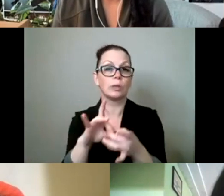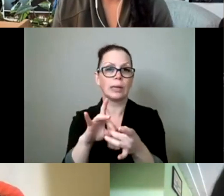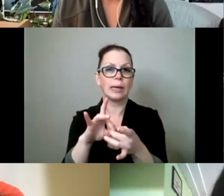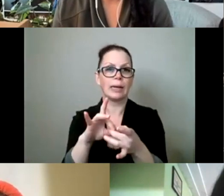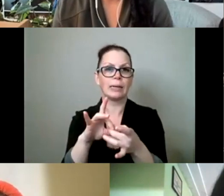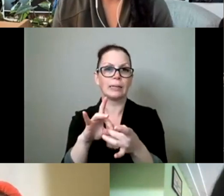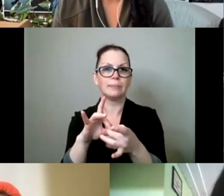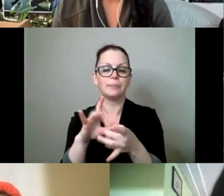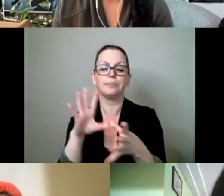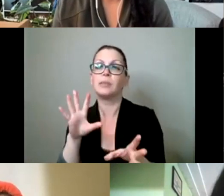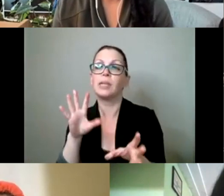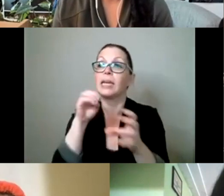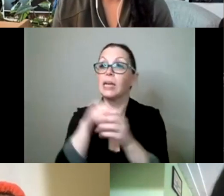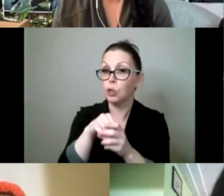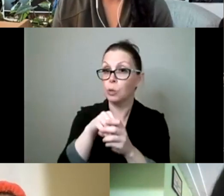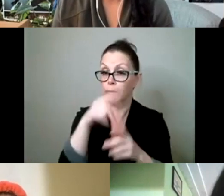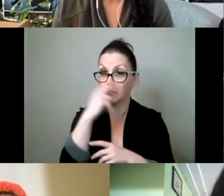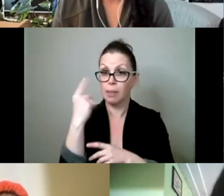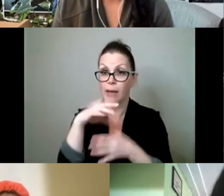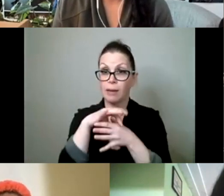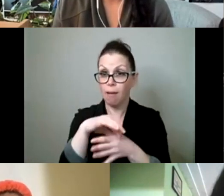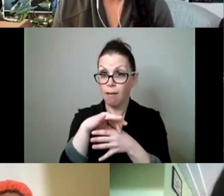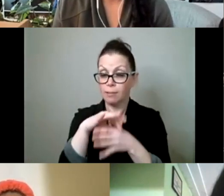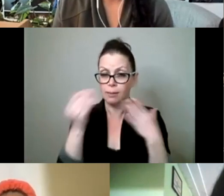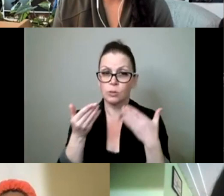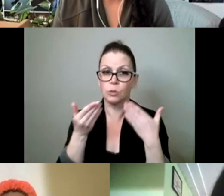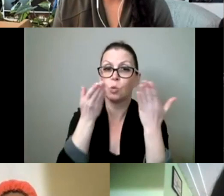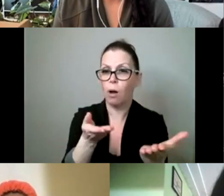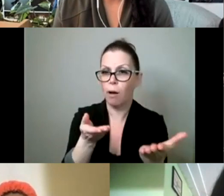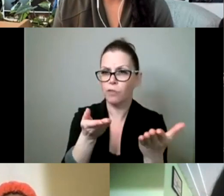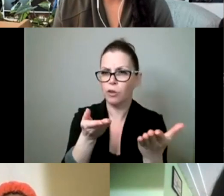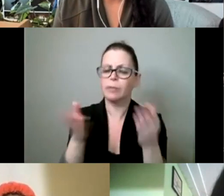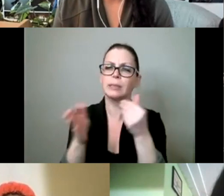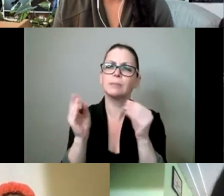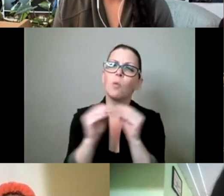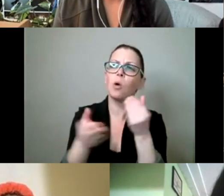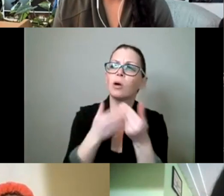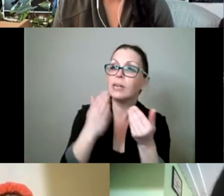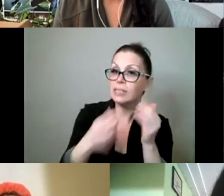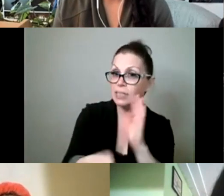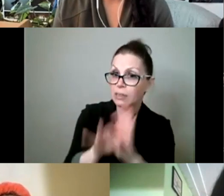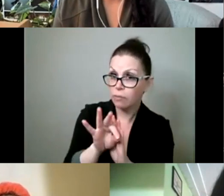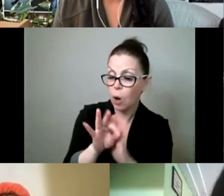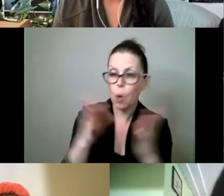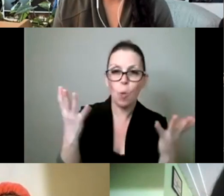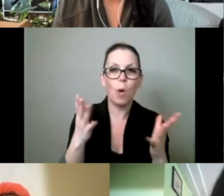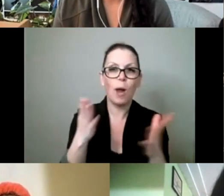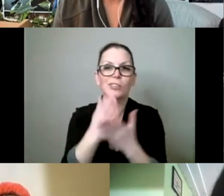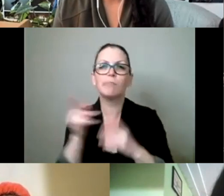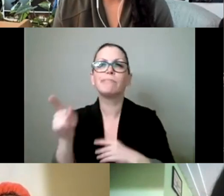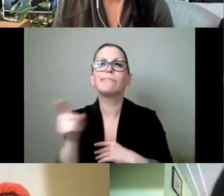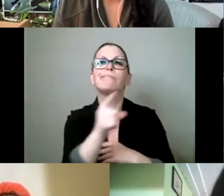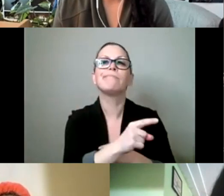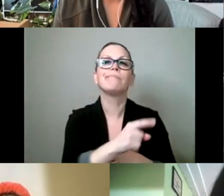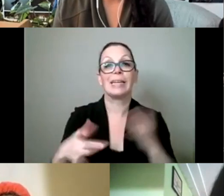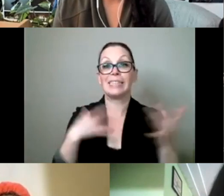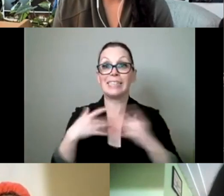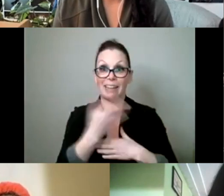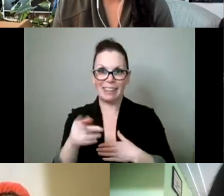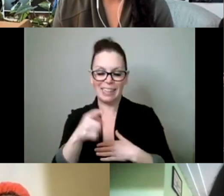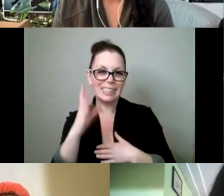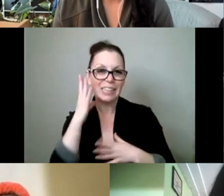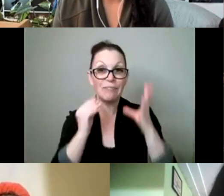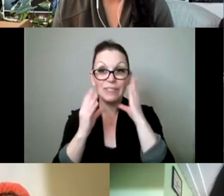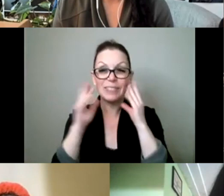packaging Black content to offer that's easier to find. What are some of the exciting things that you've been seeing? What excites you right